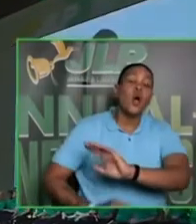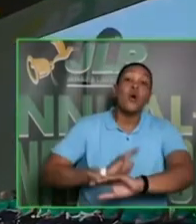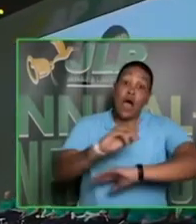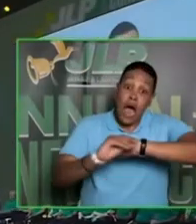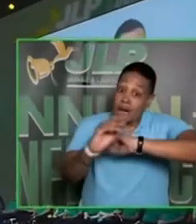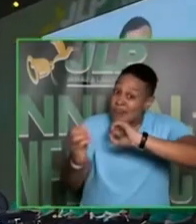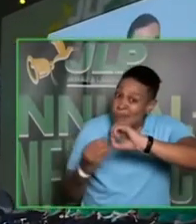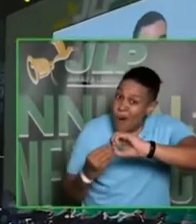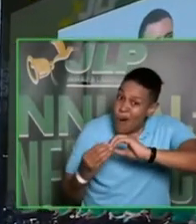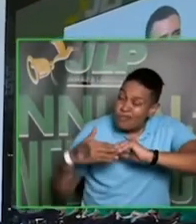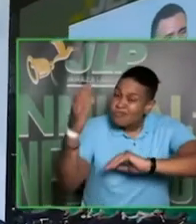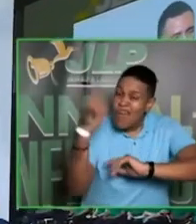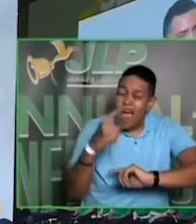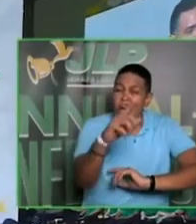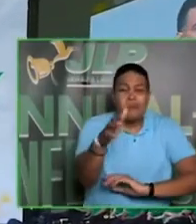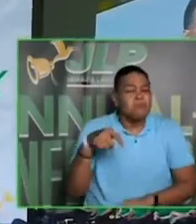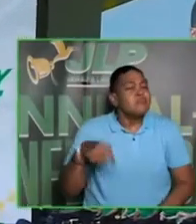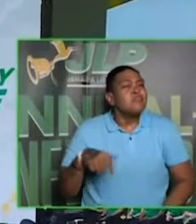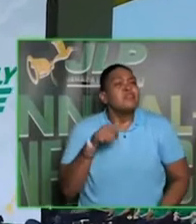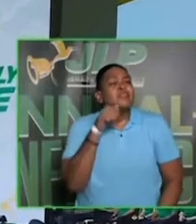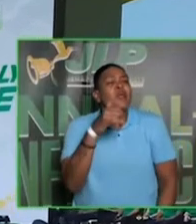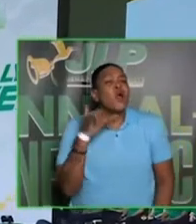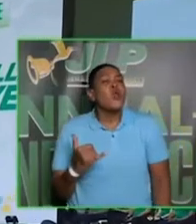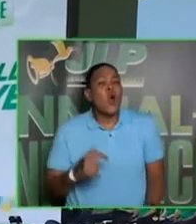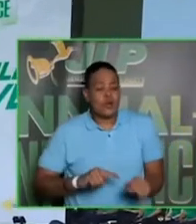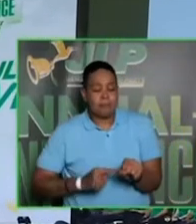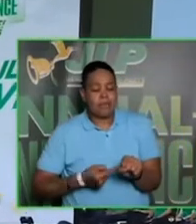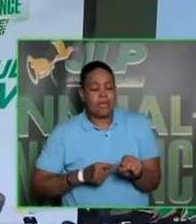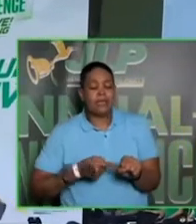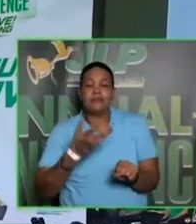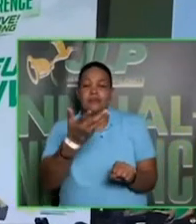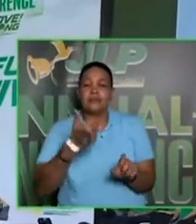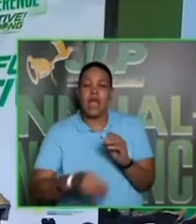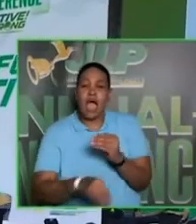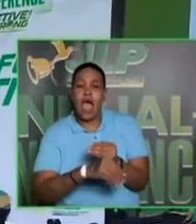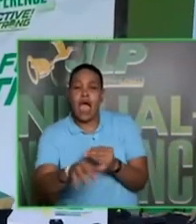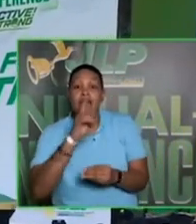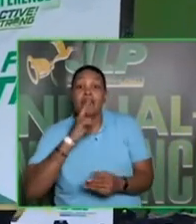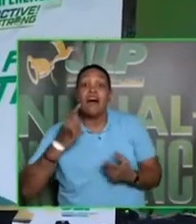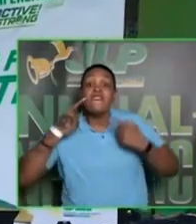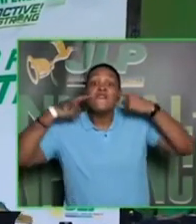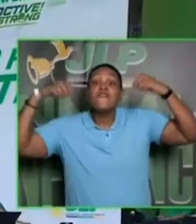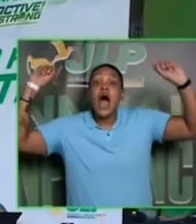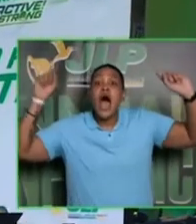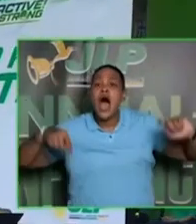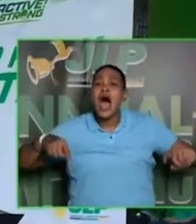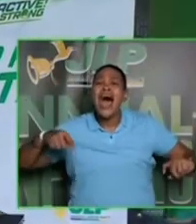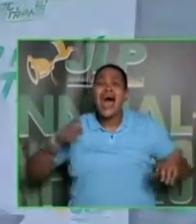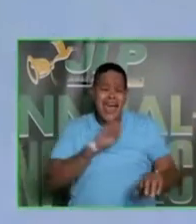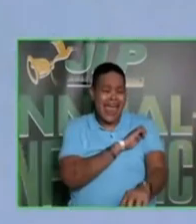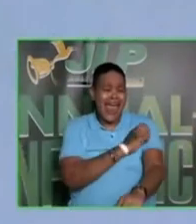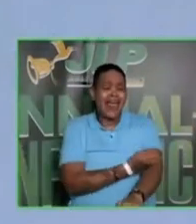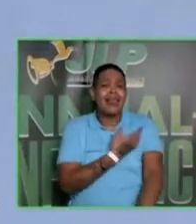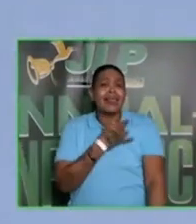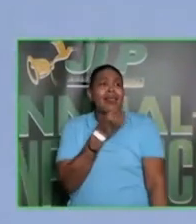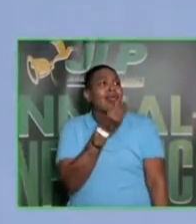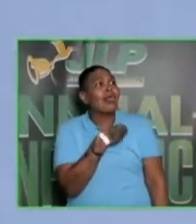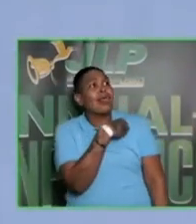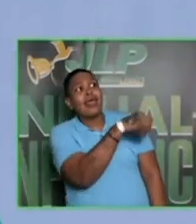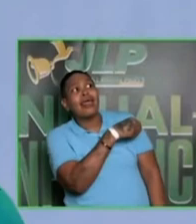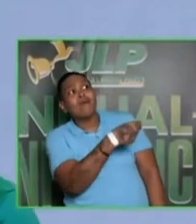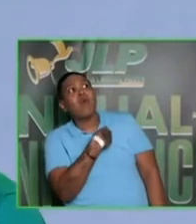But more than that, this is now the beginning of finally addressing this issue of energy poverty, which